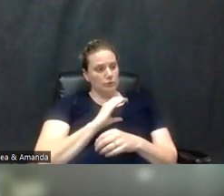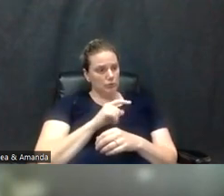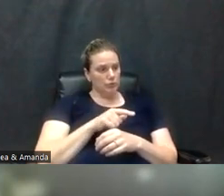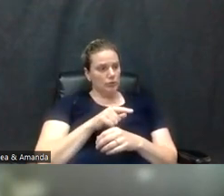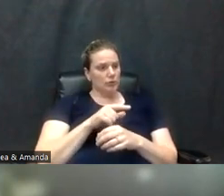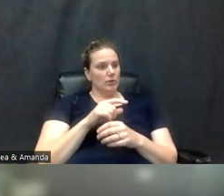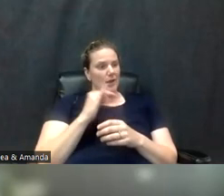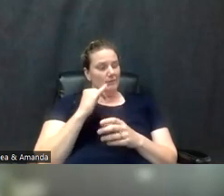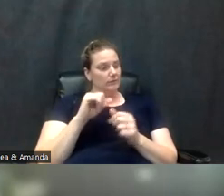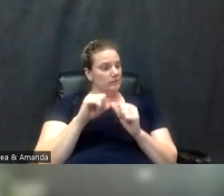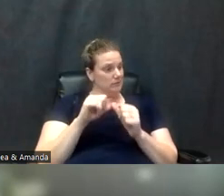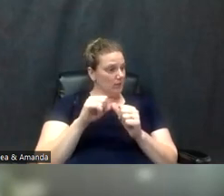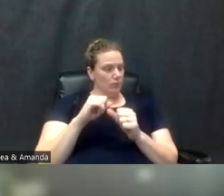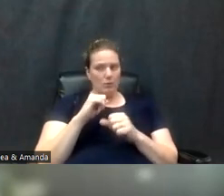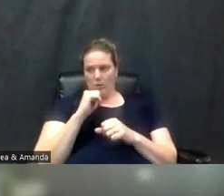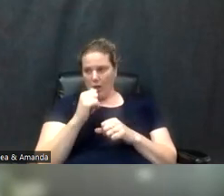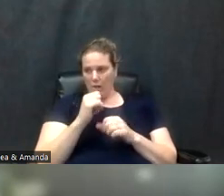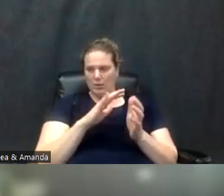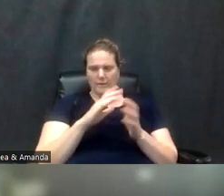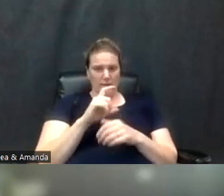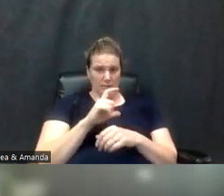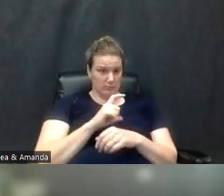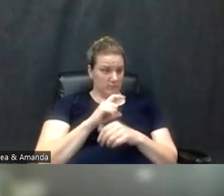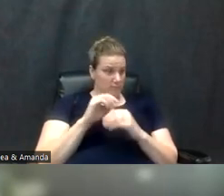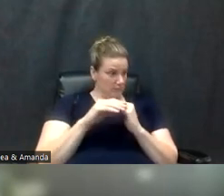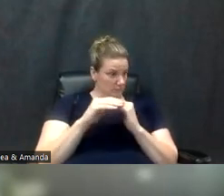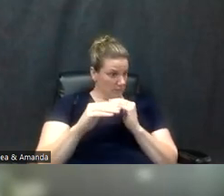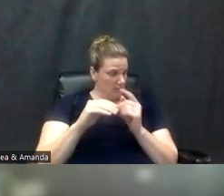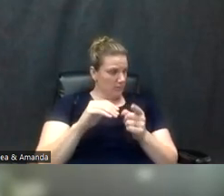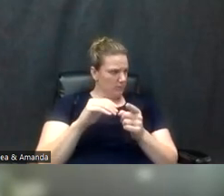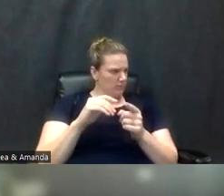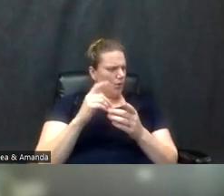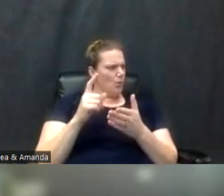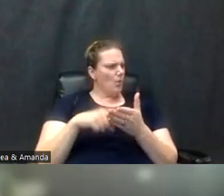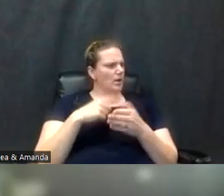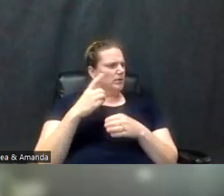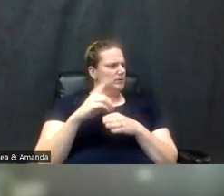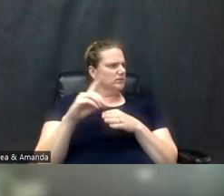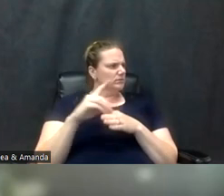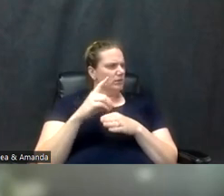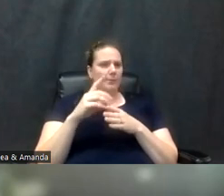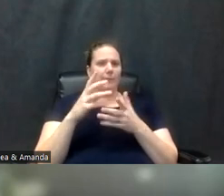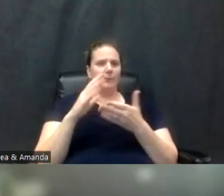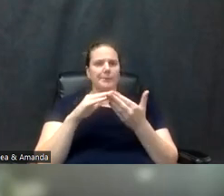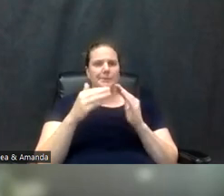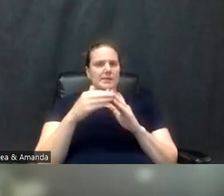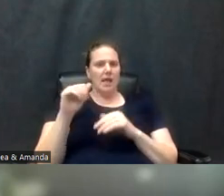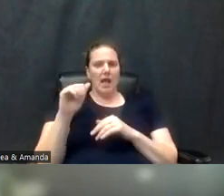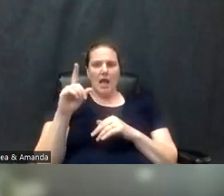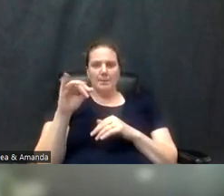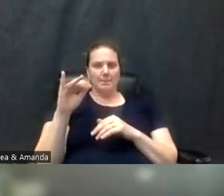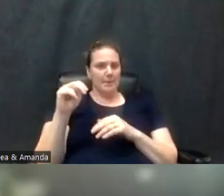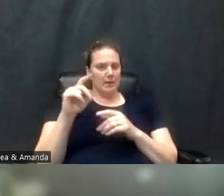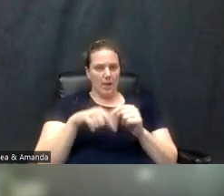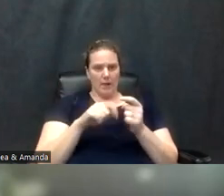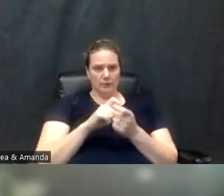whether sustained or not. And if they're sustained, then they recommend it. Then they say what the discipline will be. And the city administrator can't change it. Now,